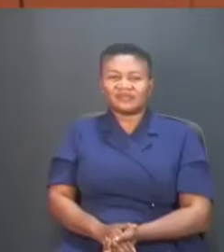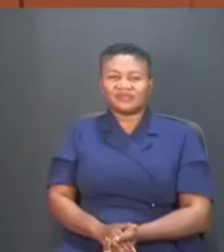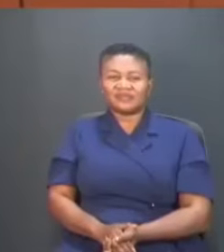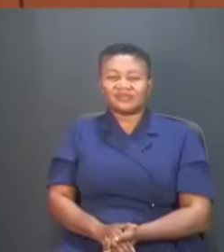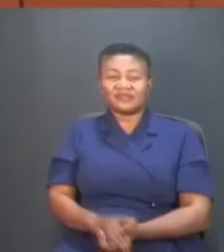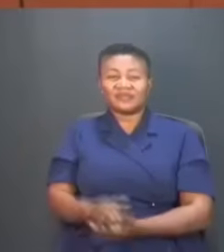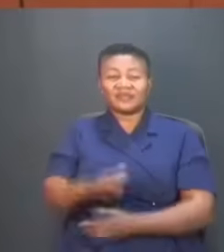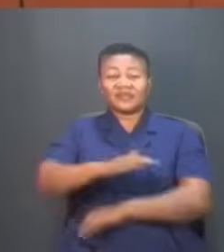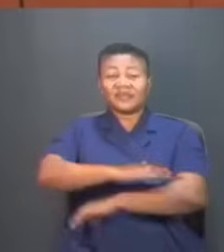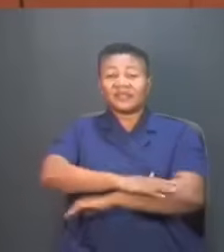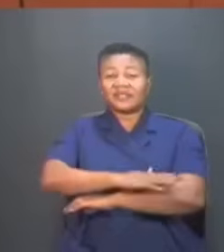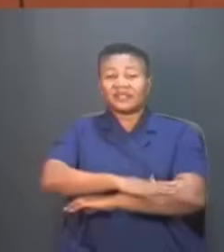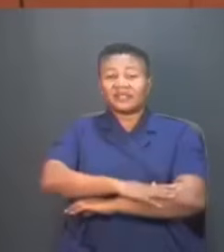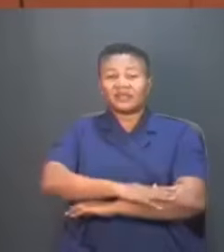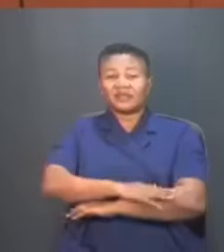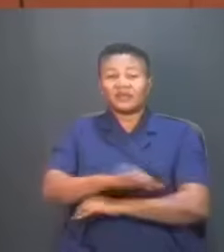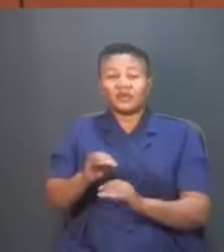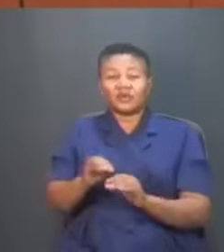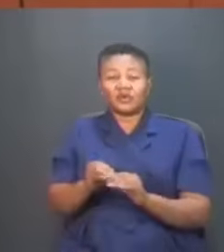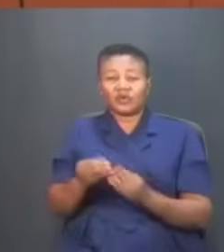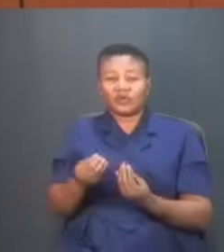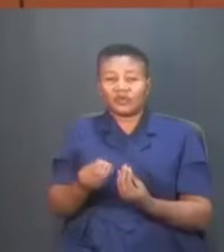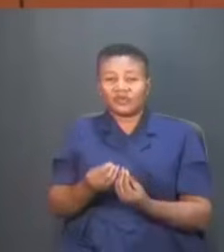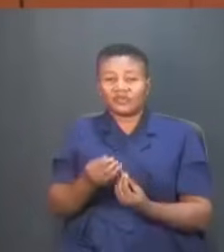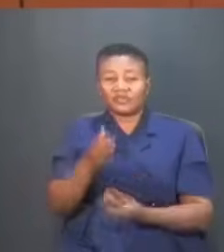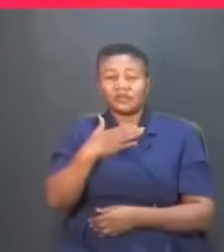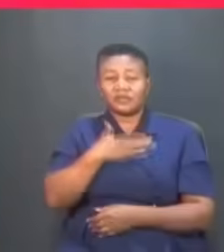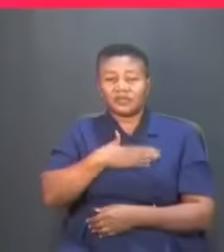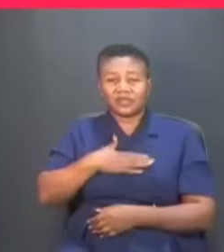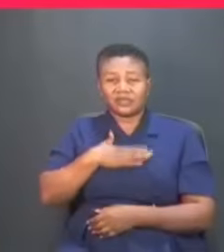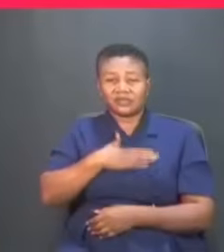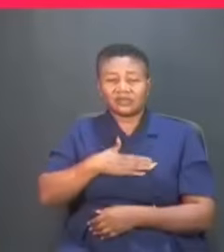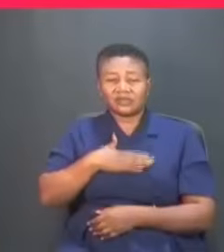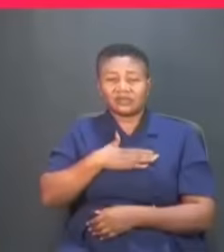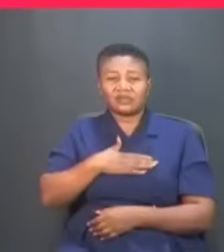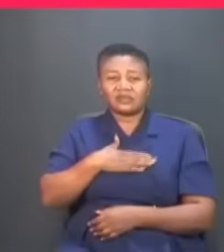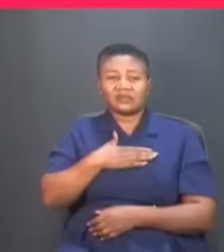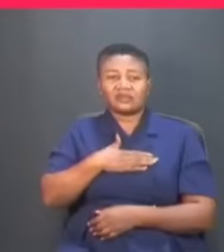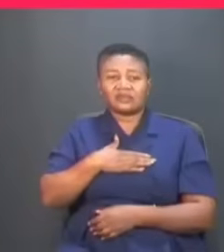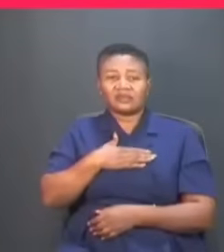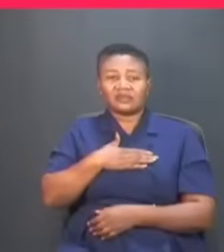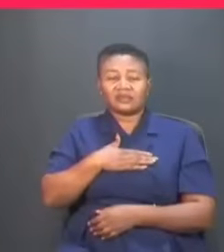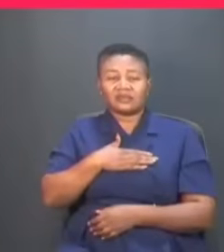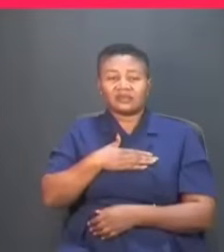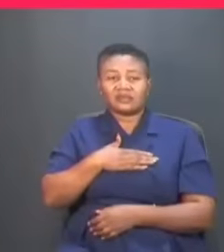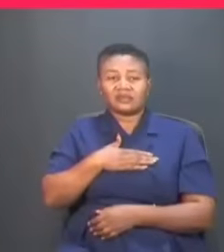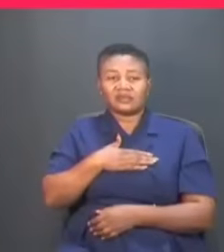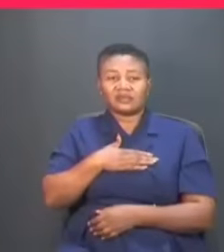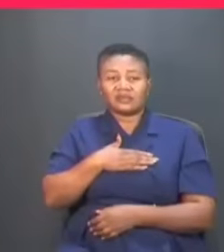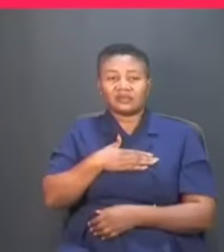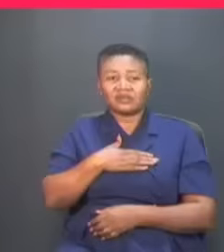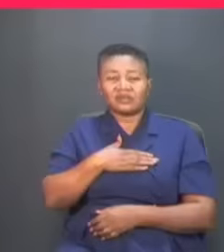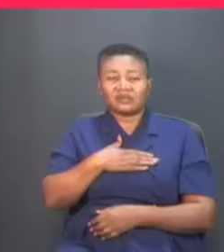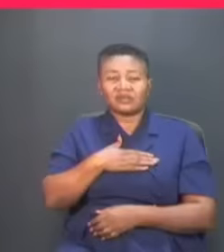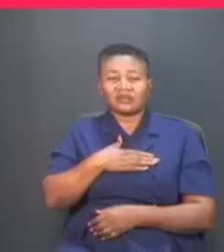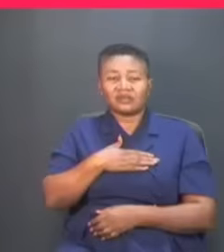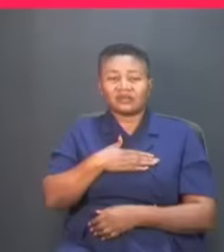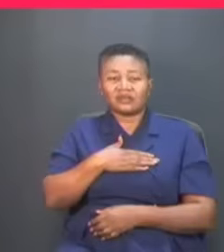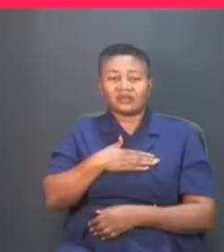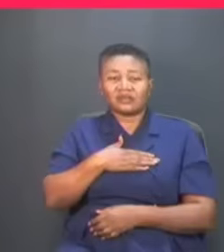table office, so kindly take and Minister for